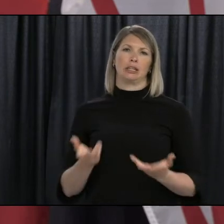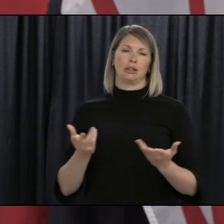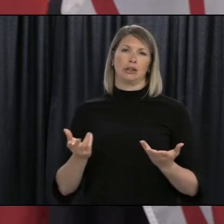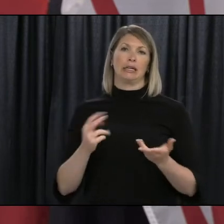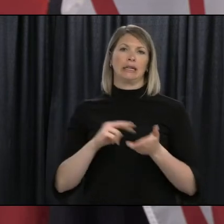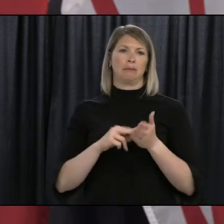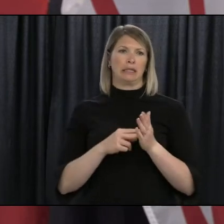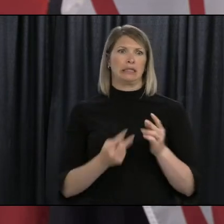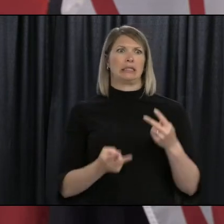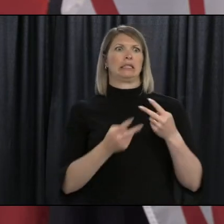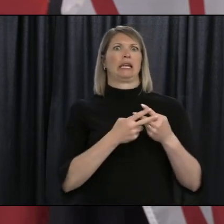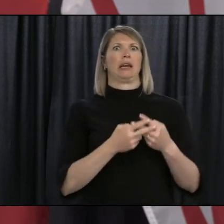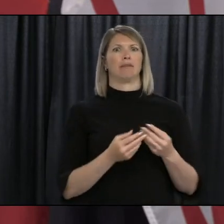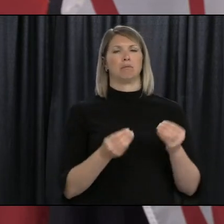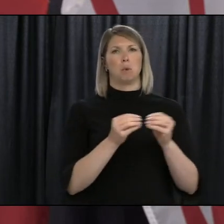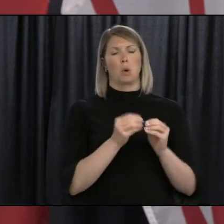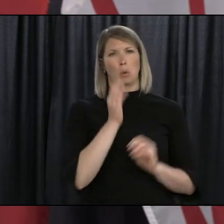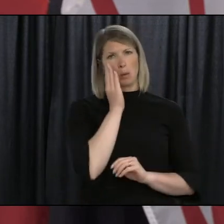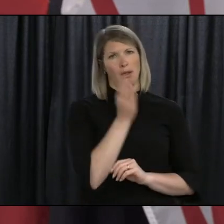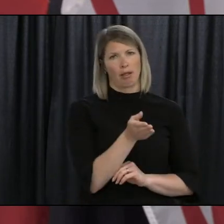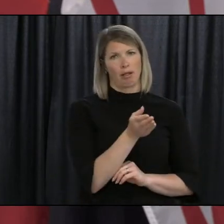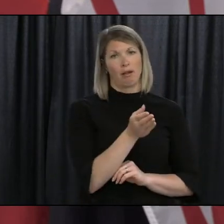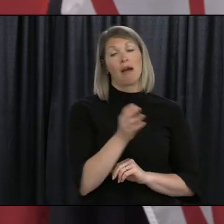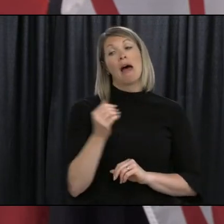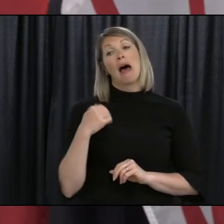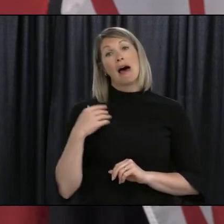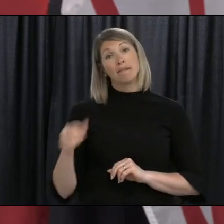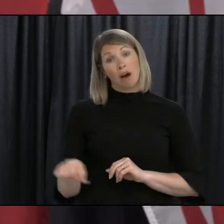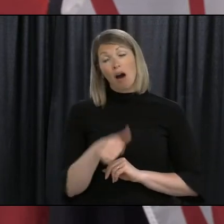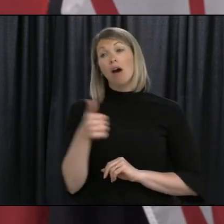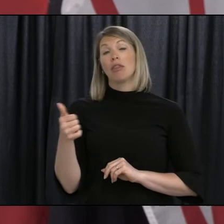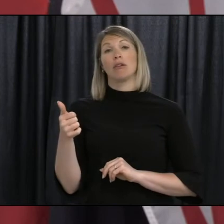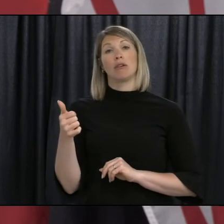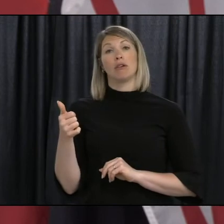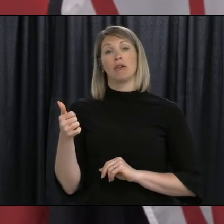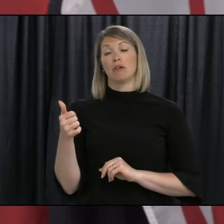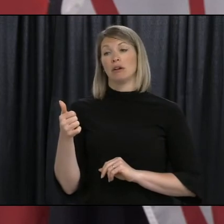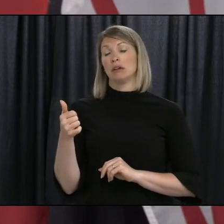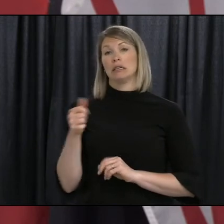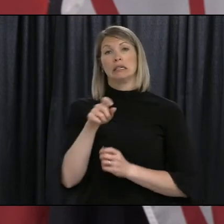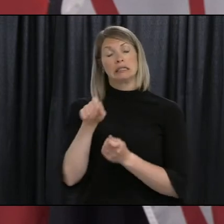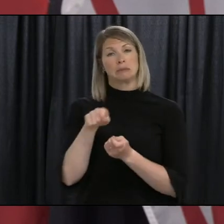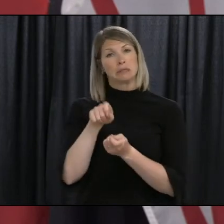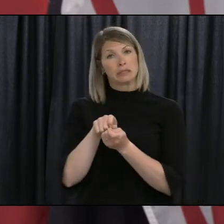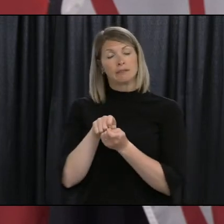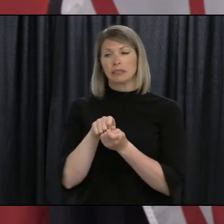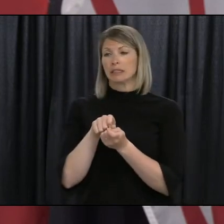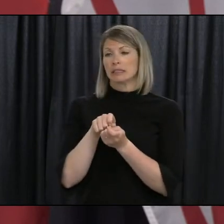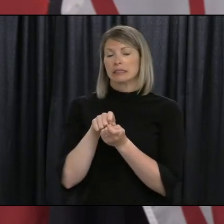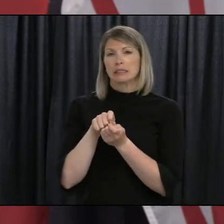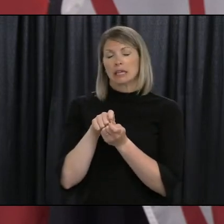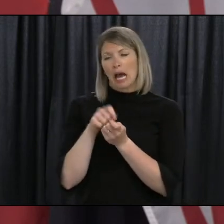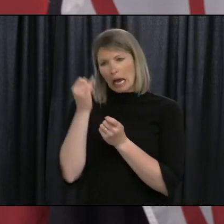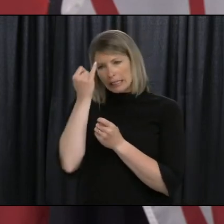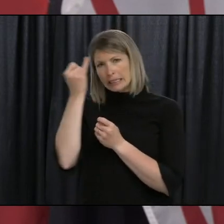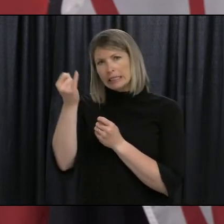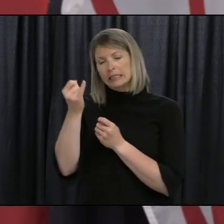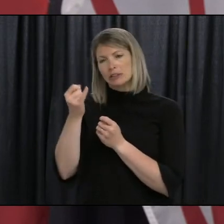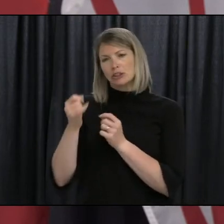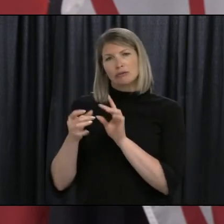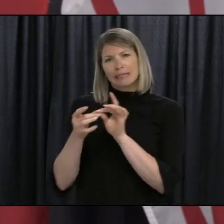that will obviously be a savings for government. There are other areas where we need to focus strategically on finding efficiencies